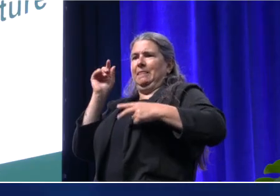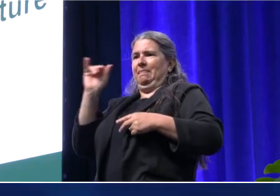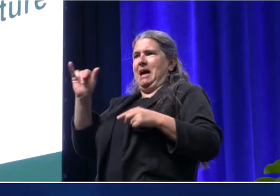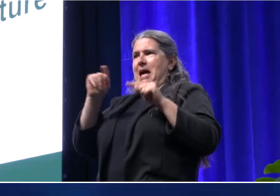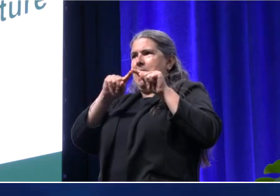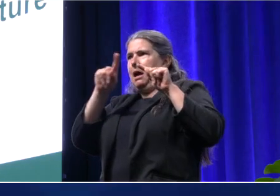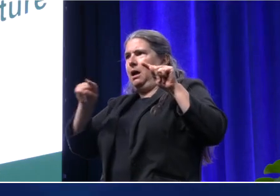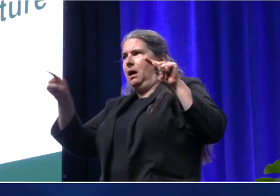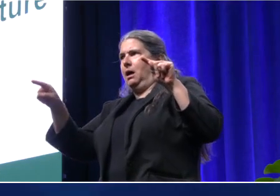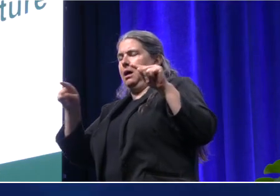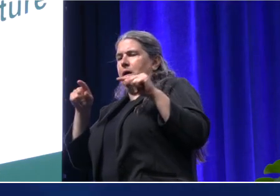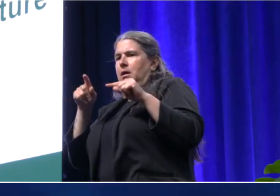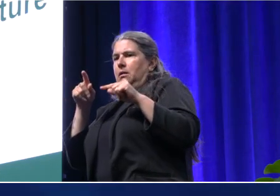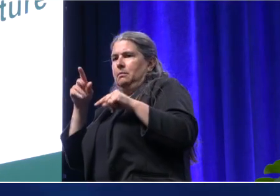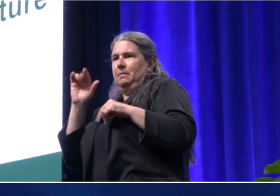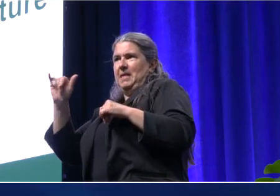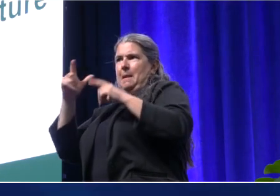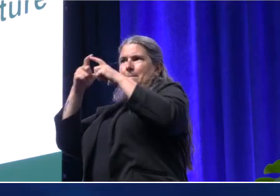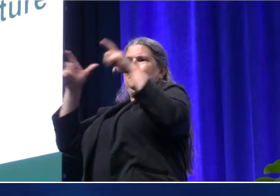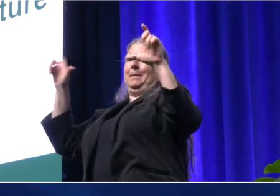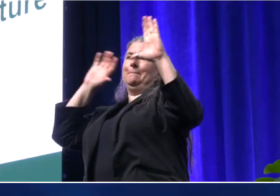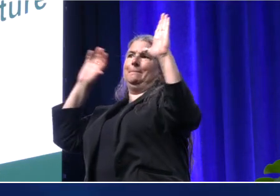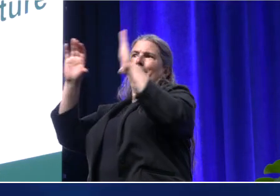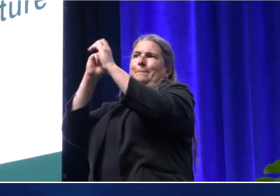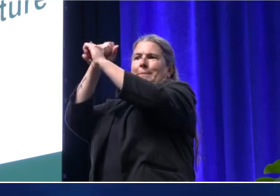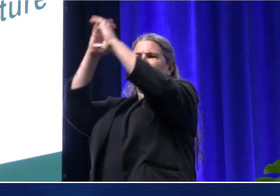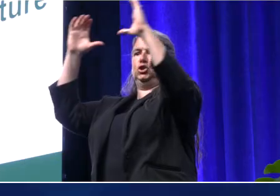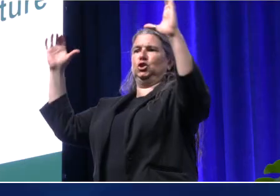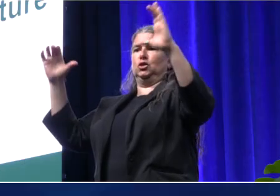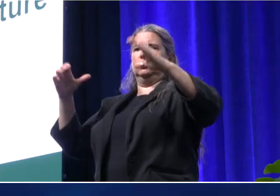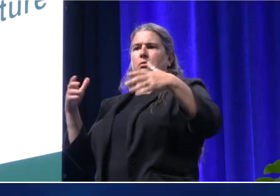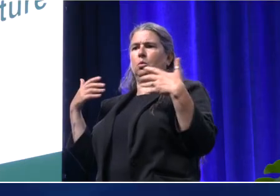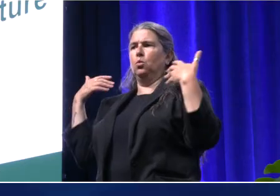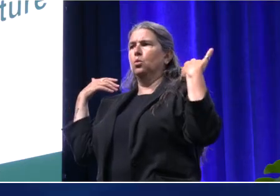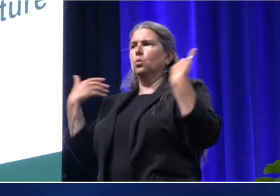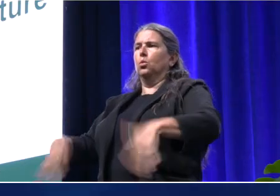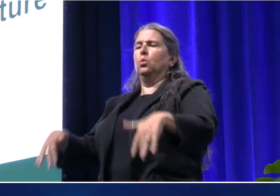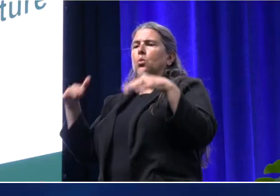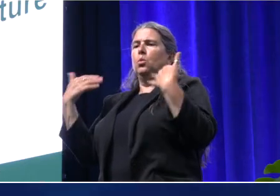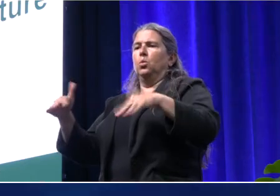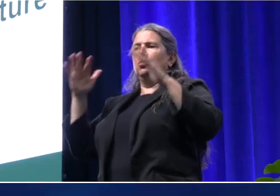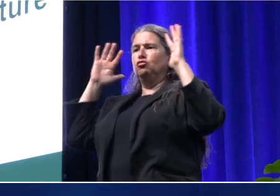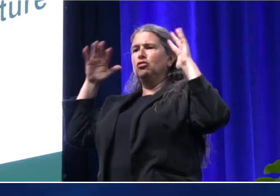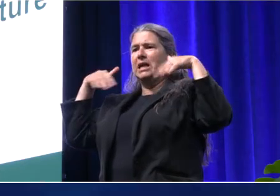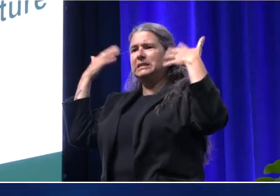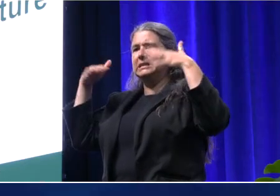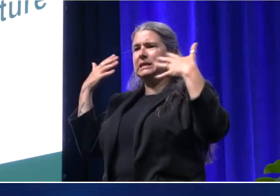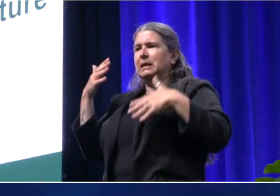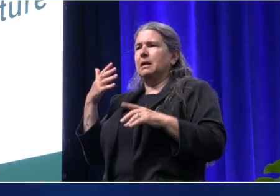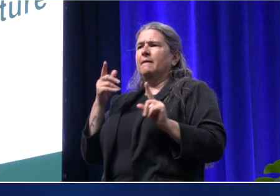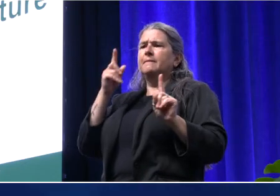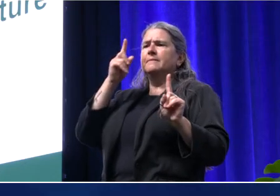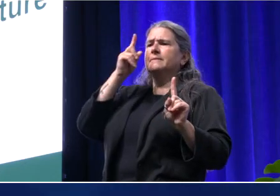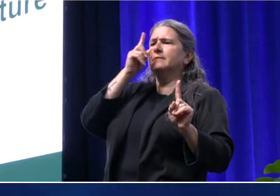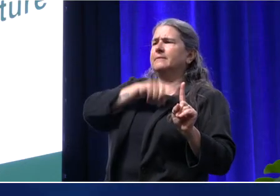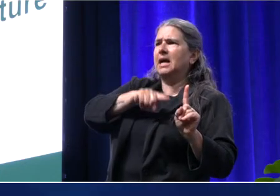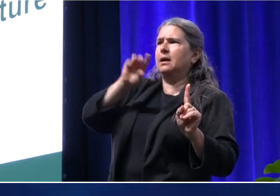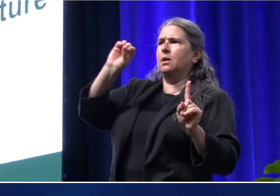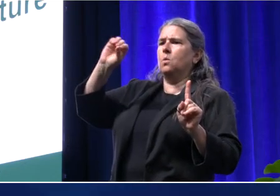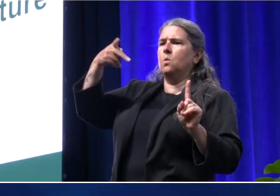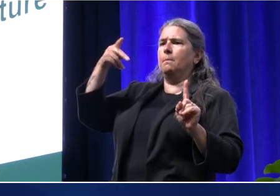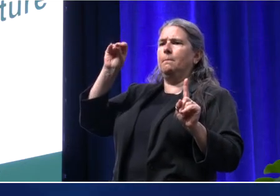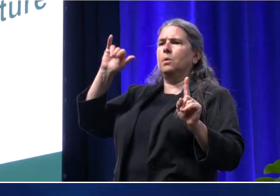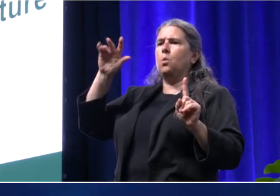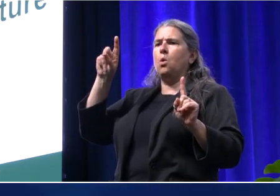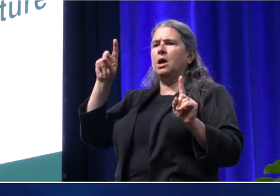time, and it is a crazy mix of synthetic opioids and sedatives, which is